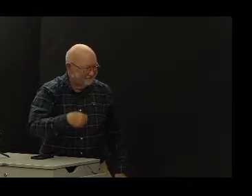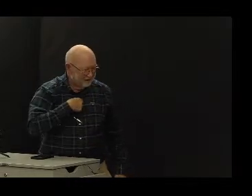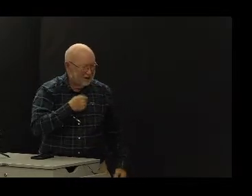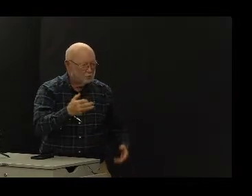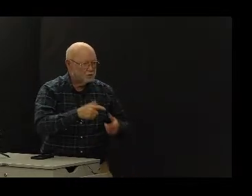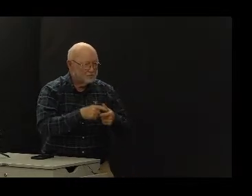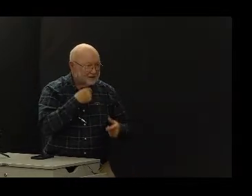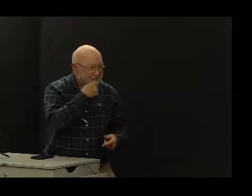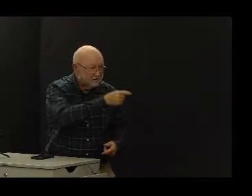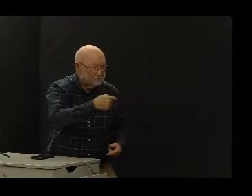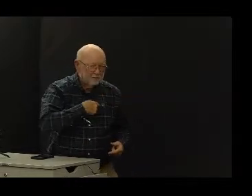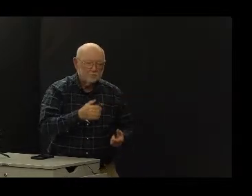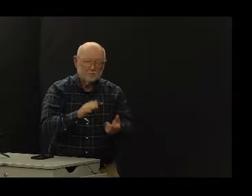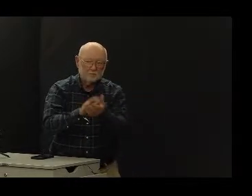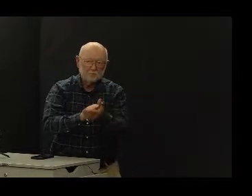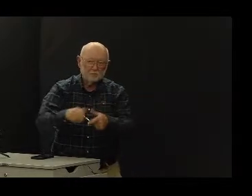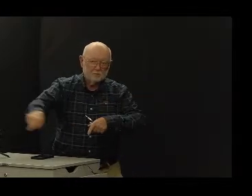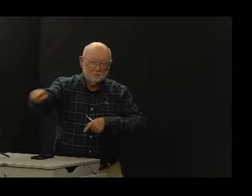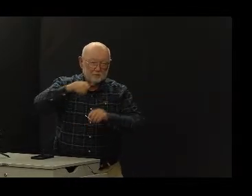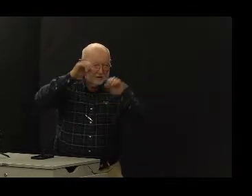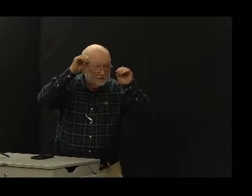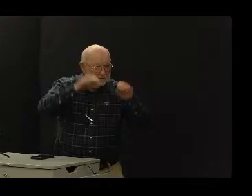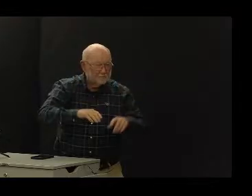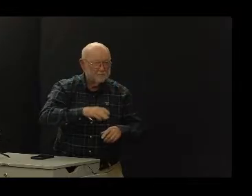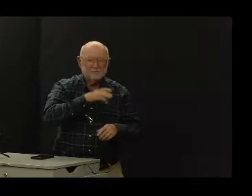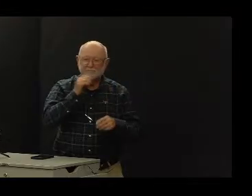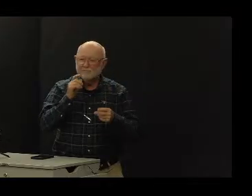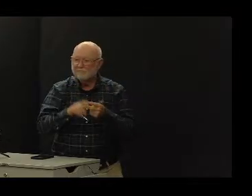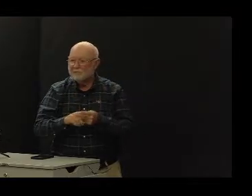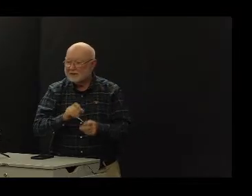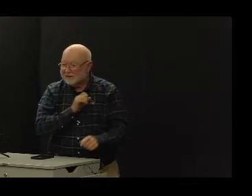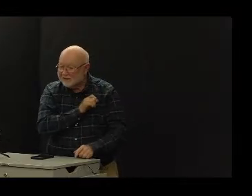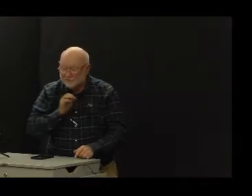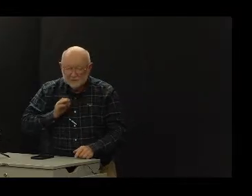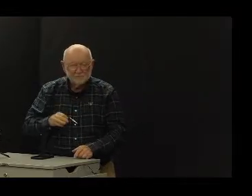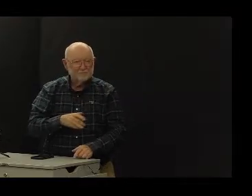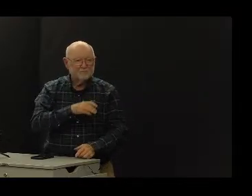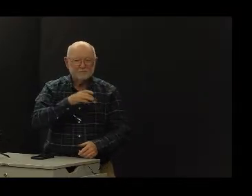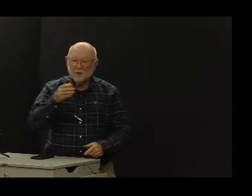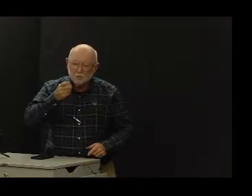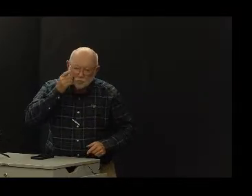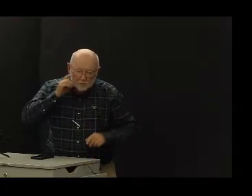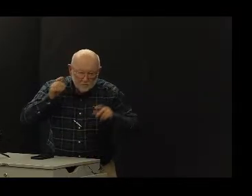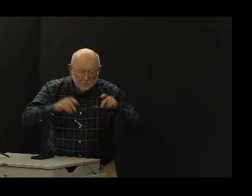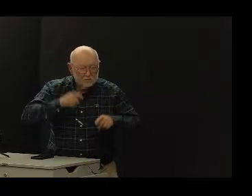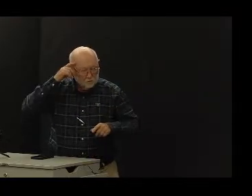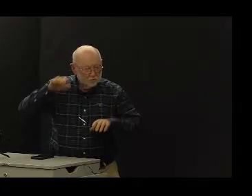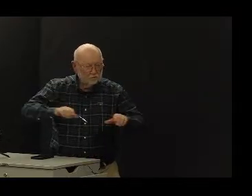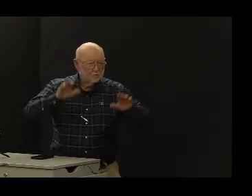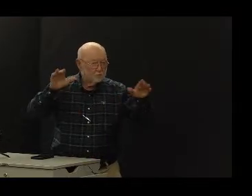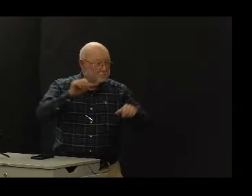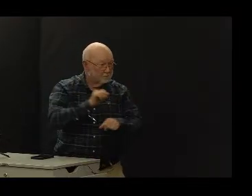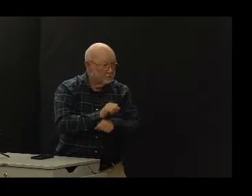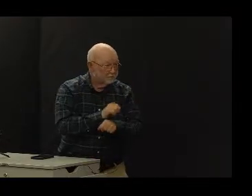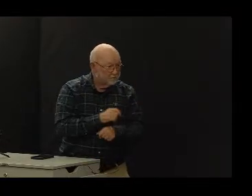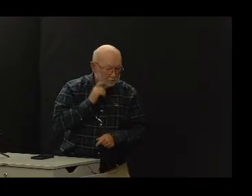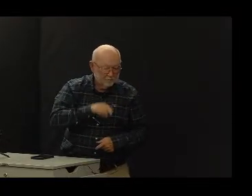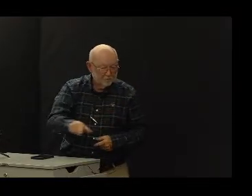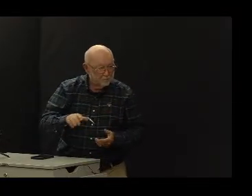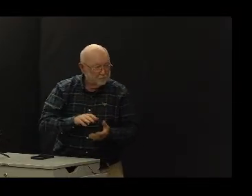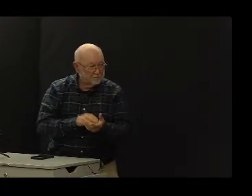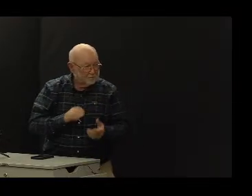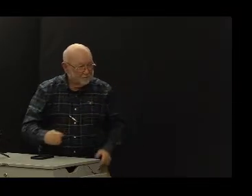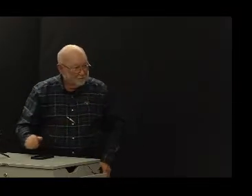where did she get all of that information from? That points back to KSD, our school, and our teachers and staff here who have been